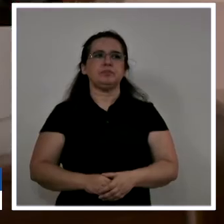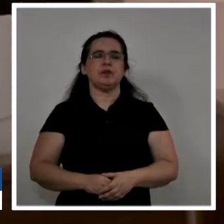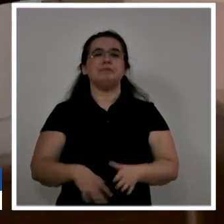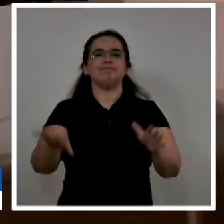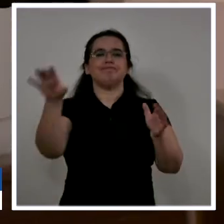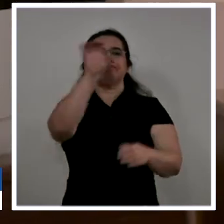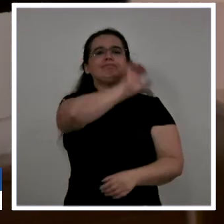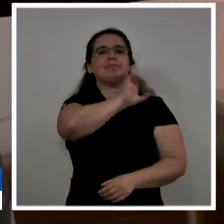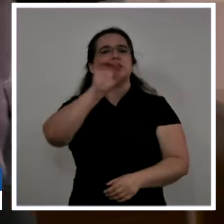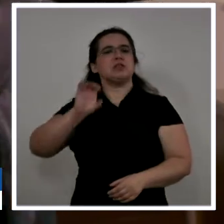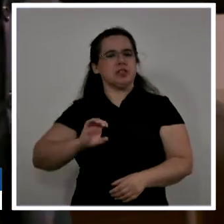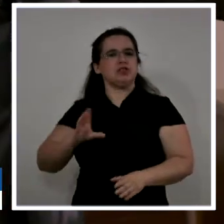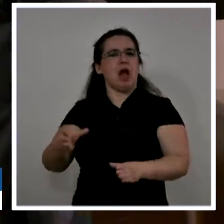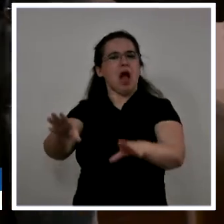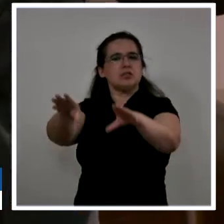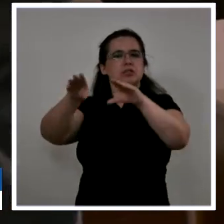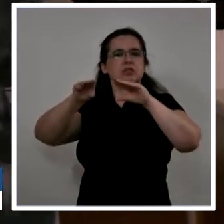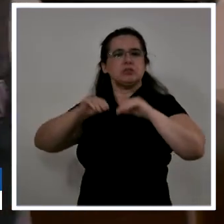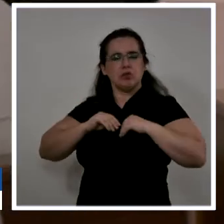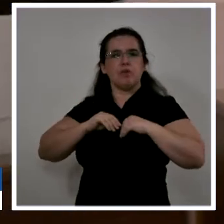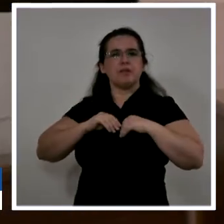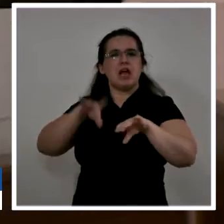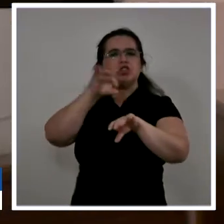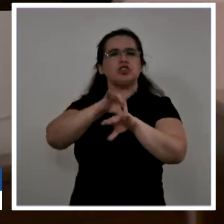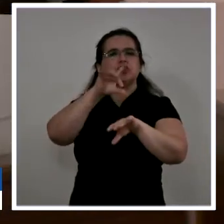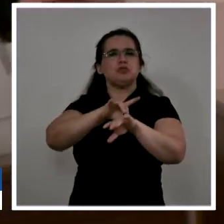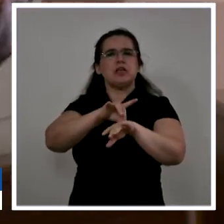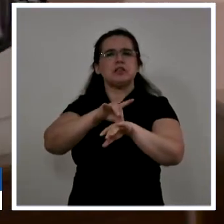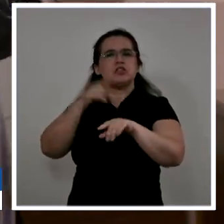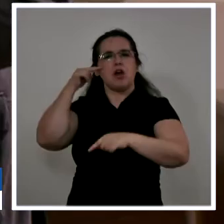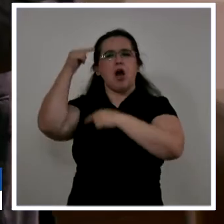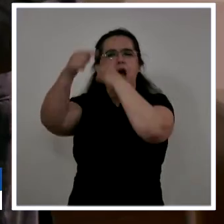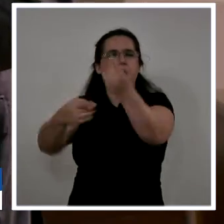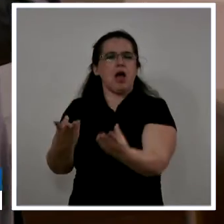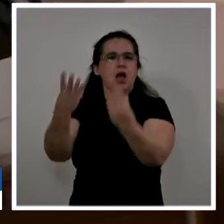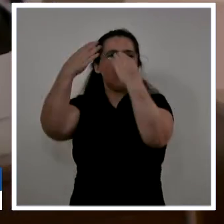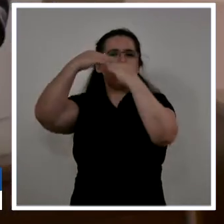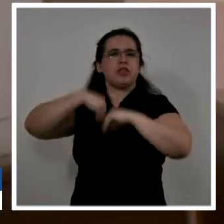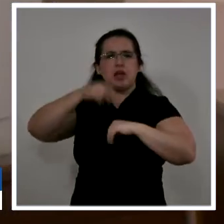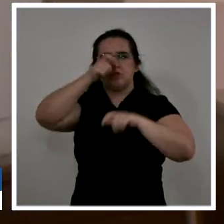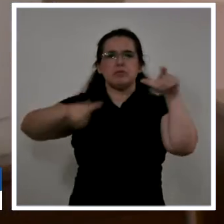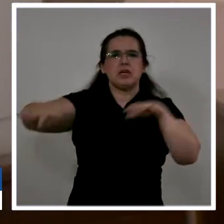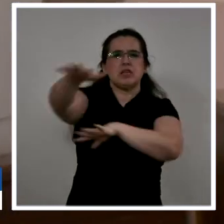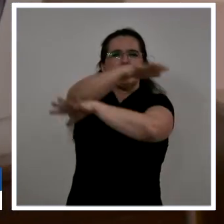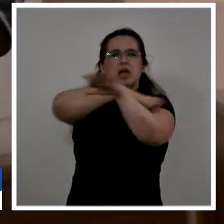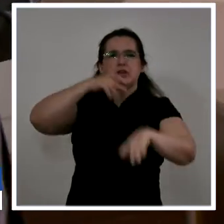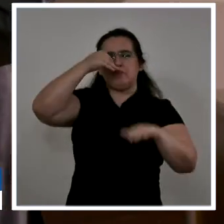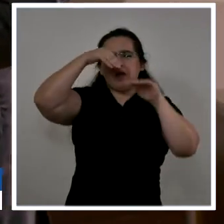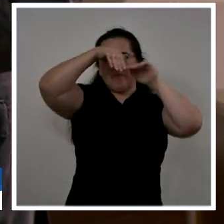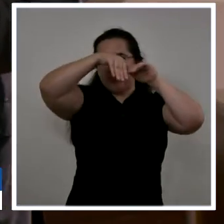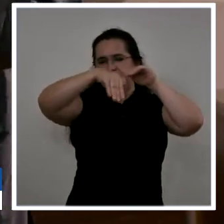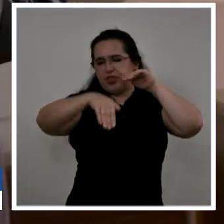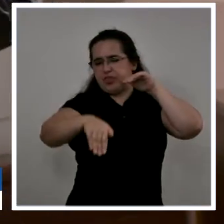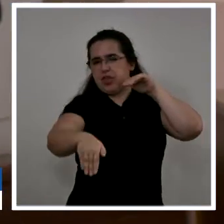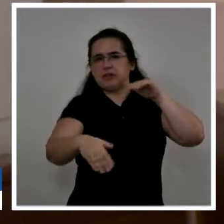Cristo assumiu todas as enfermidades de uma humanidade já degenerada. Only thus could he rescue man from